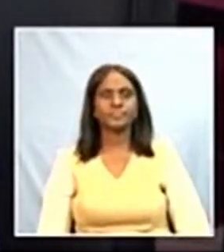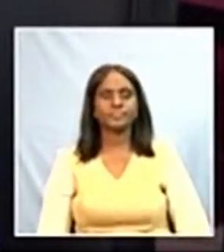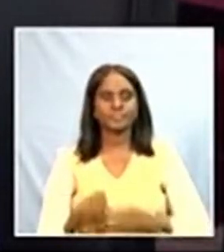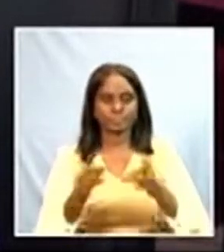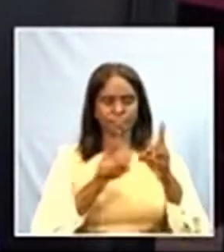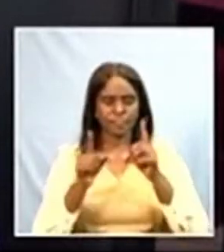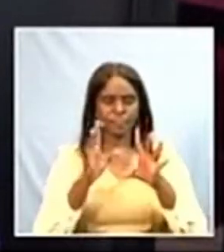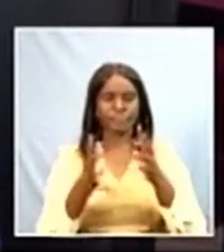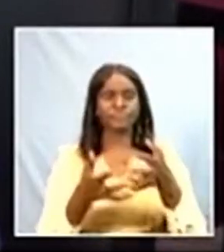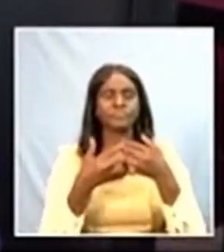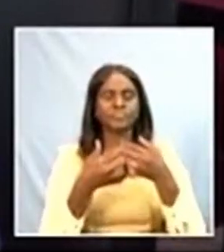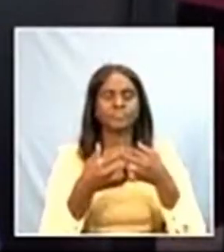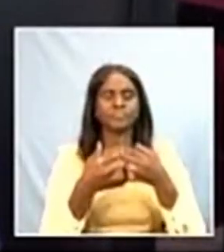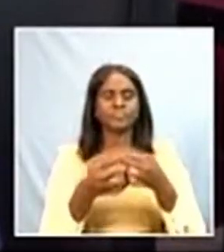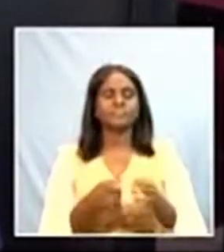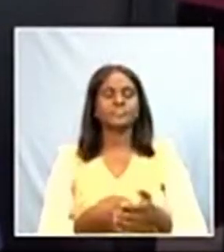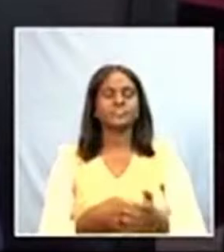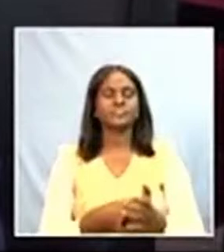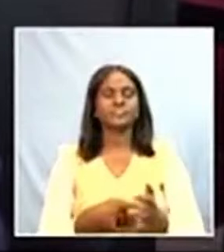Director Engineering.